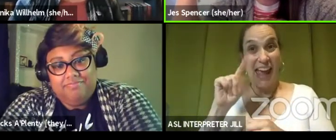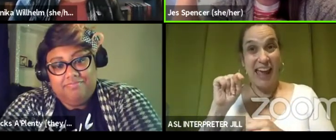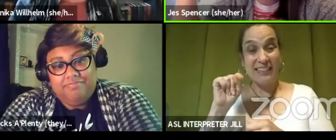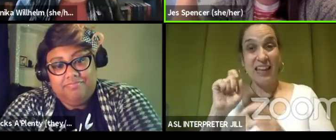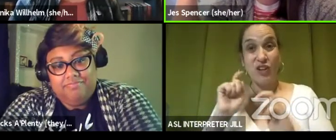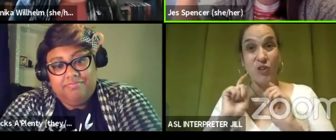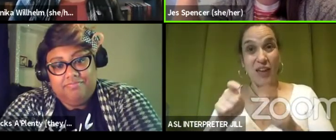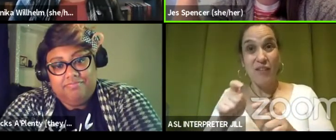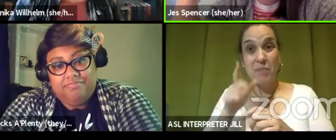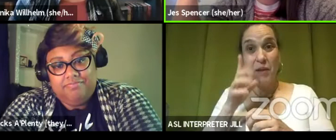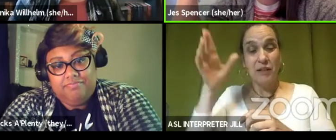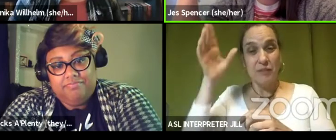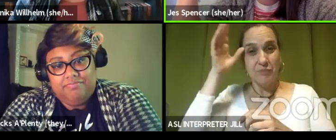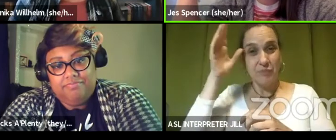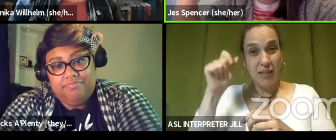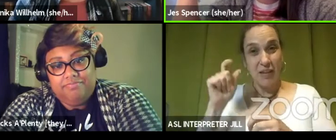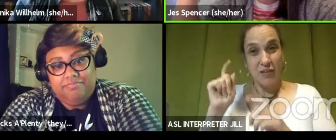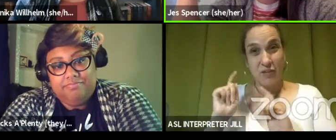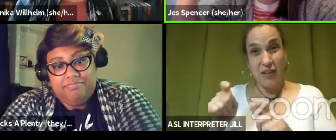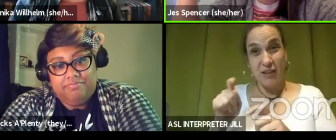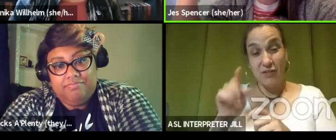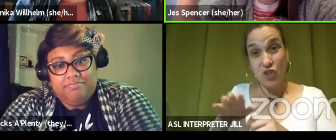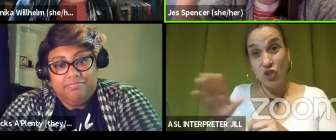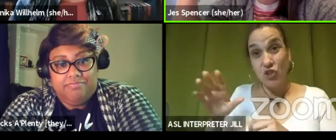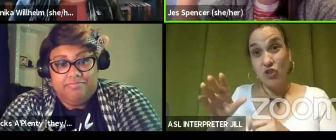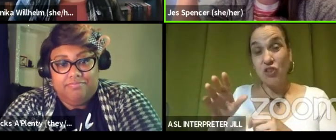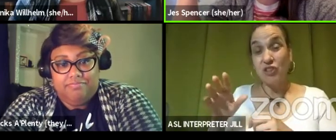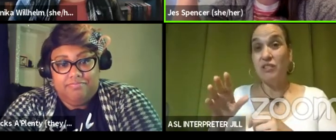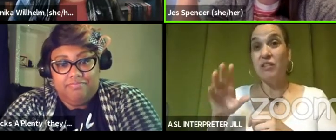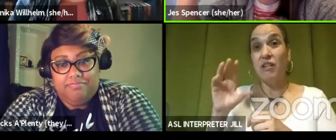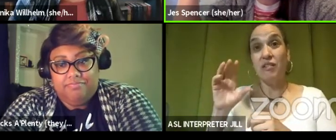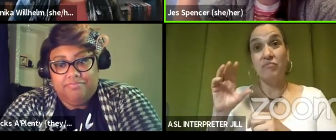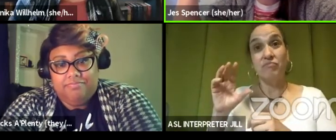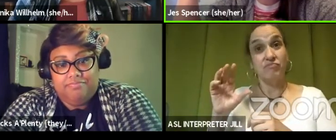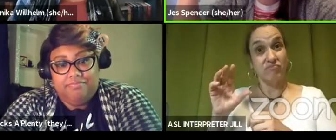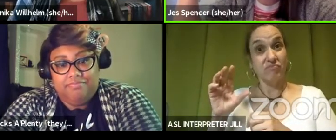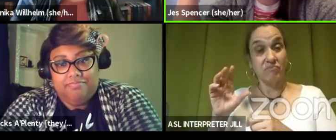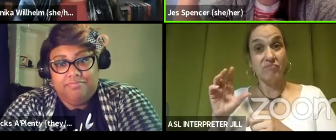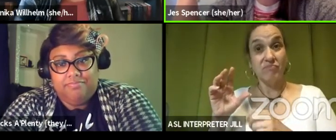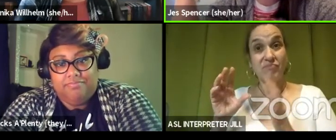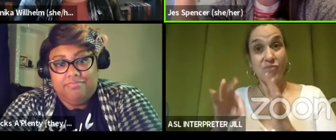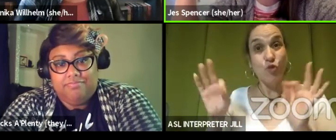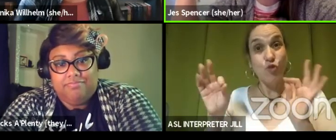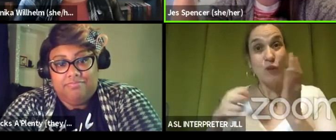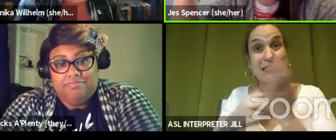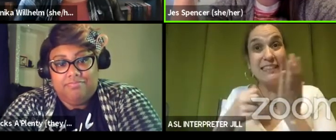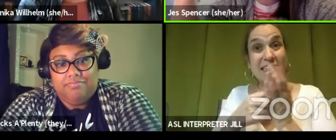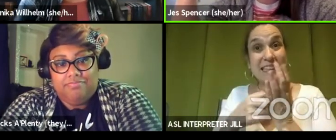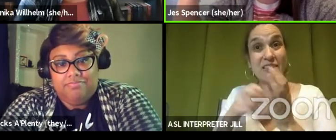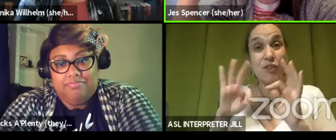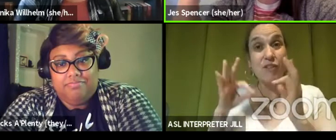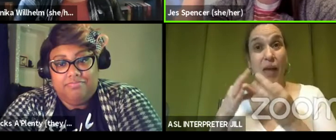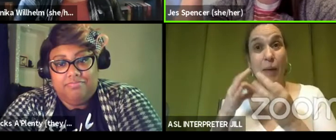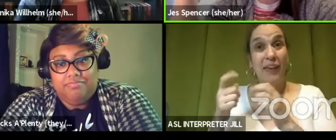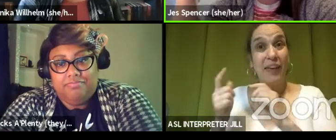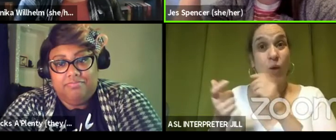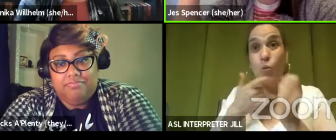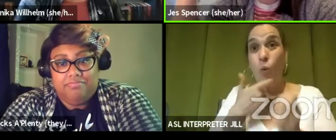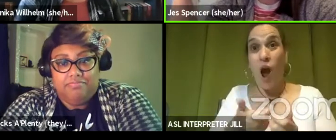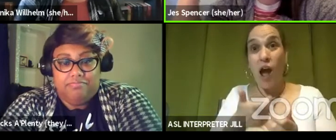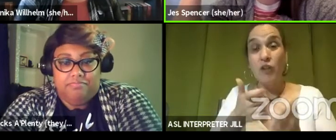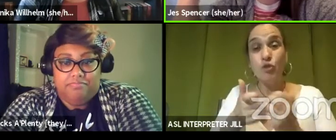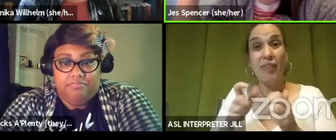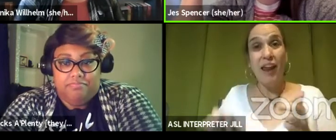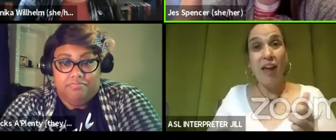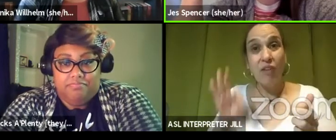parents, can you give those kids comps so that the parents, so that they can be together without having to spend money? Like, what are